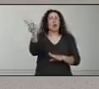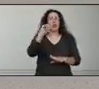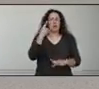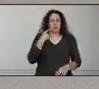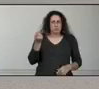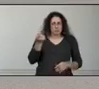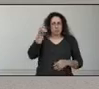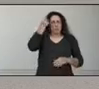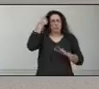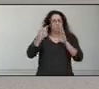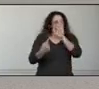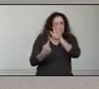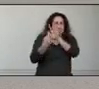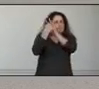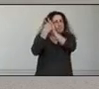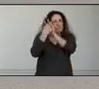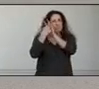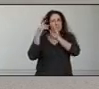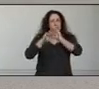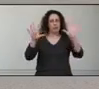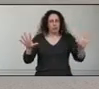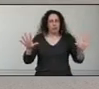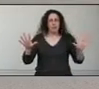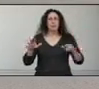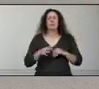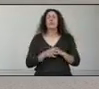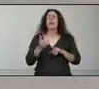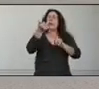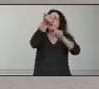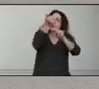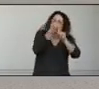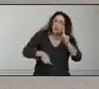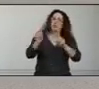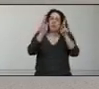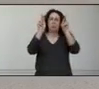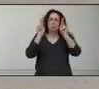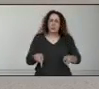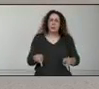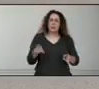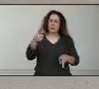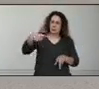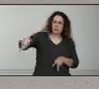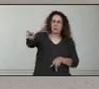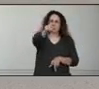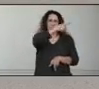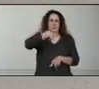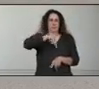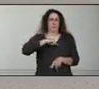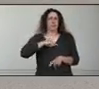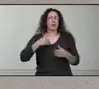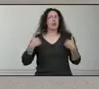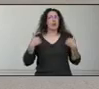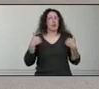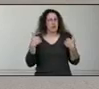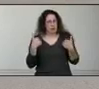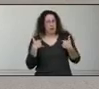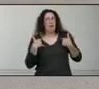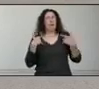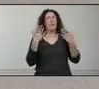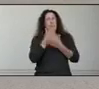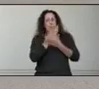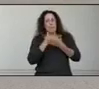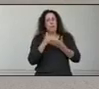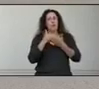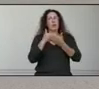take to heart. That means each of us has a part to play in helping our neighbors, helping